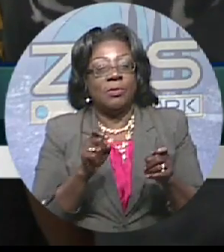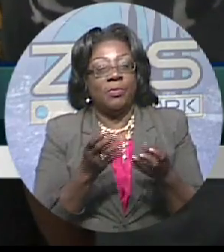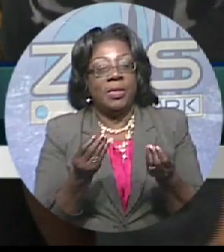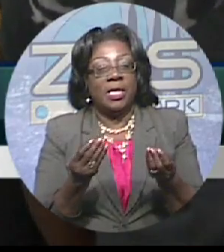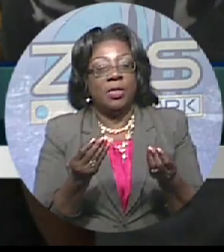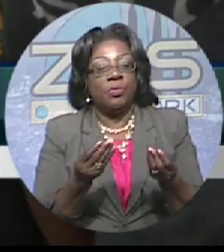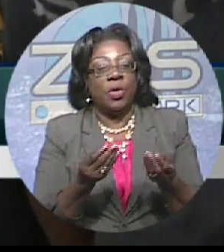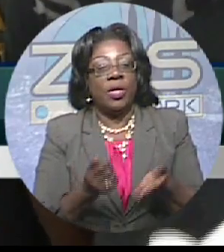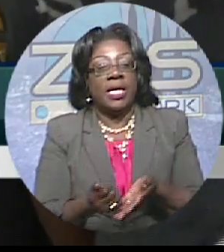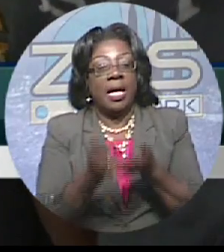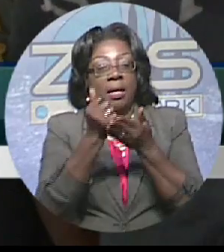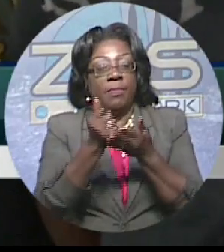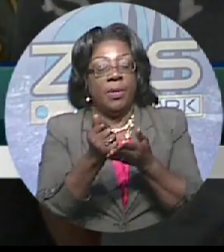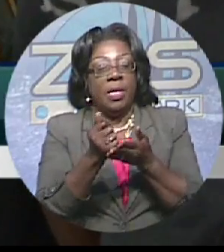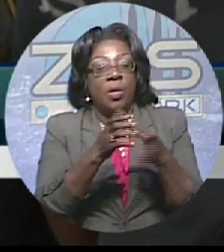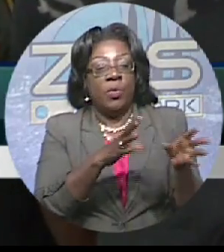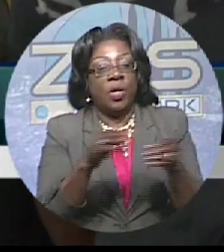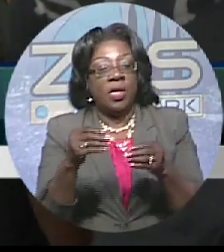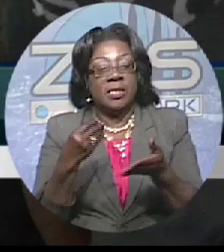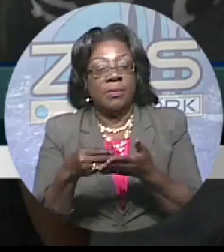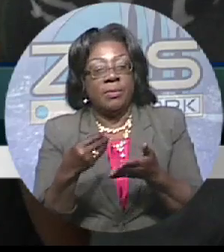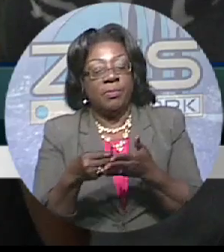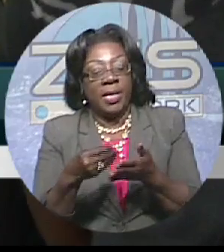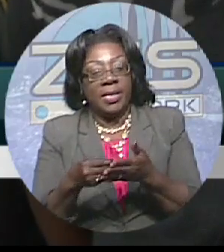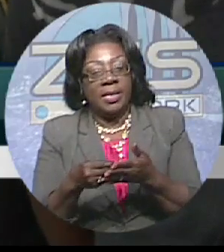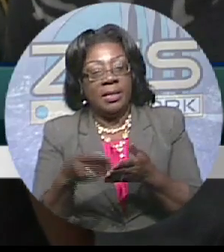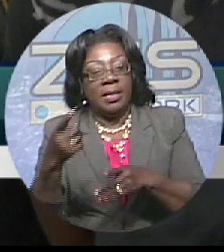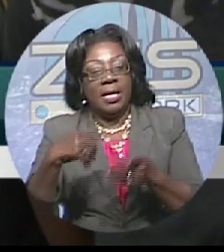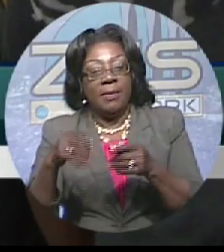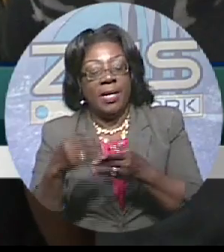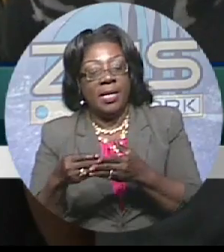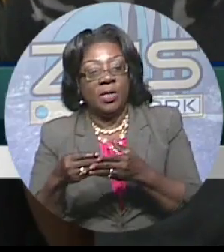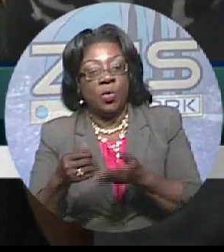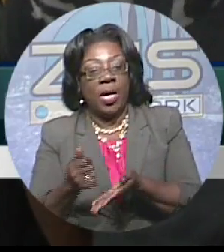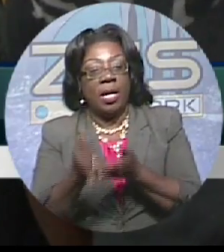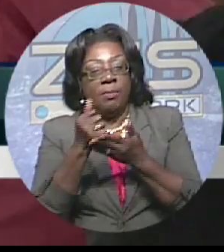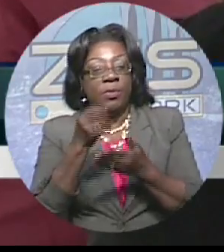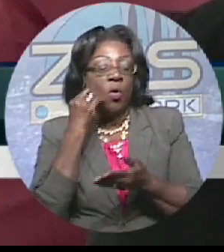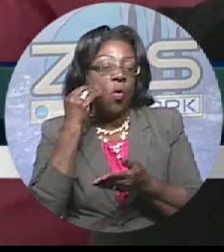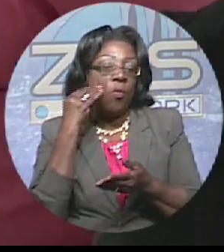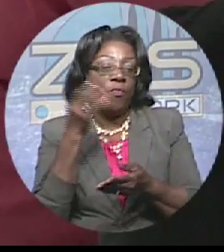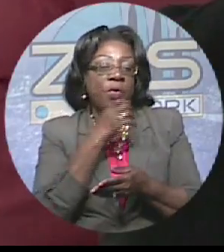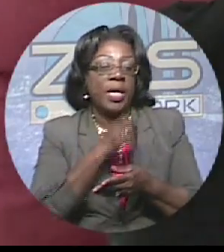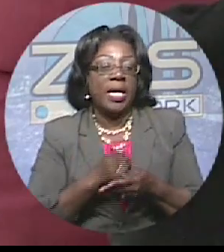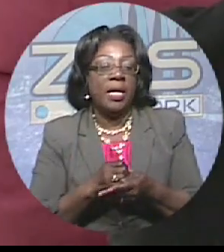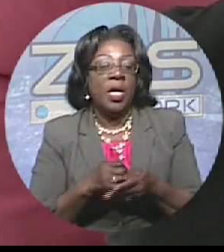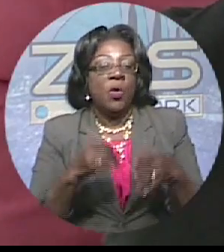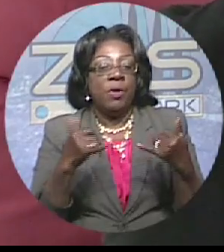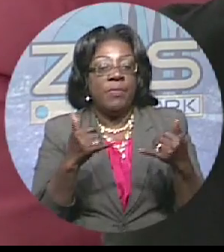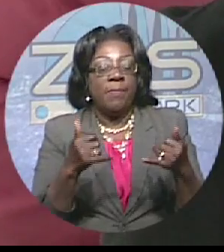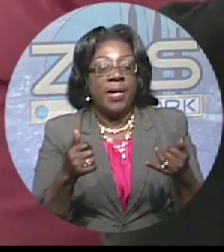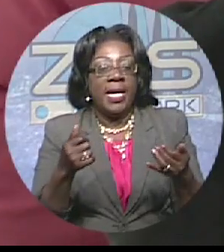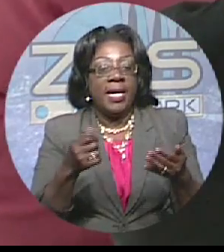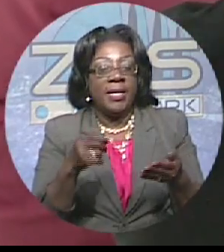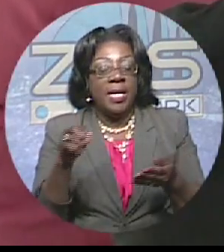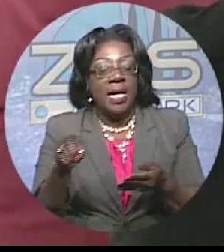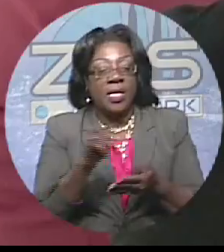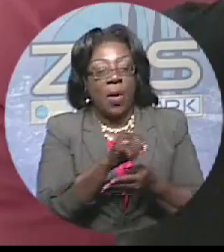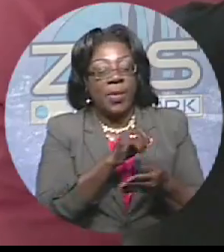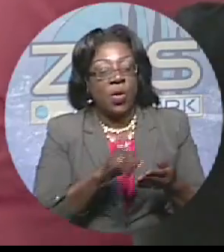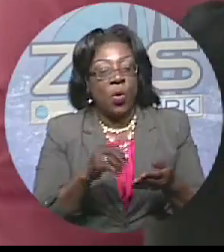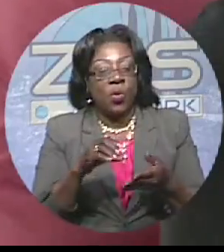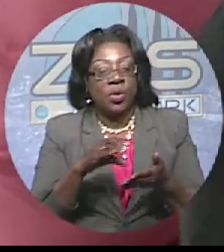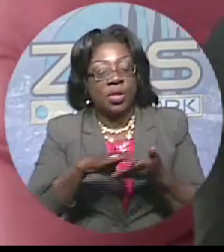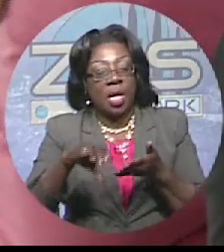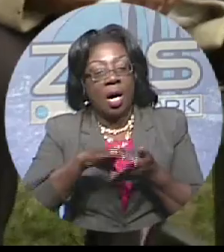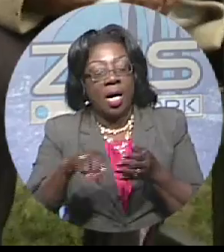did. We went out, got some donations, and came here to help Purses Rogers Home for the Aged. We've been playing dominoes, cards, having very